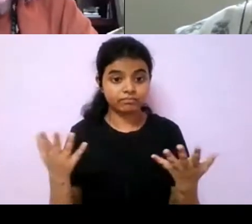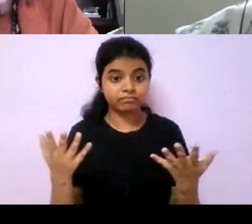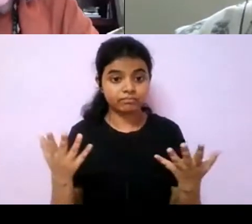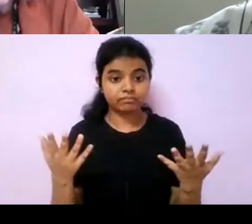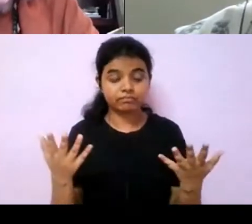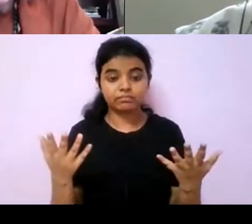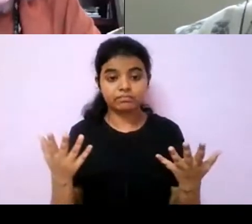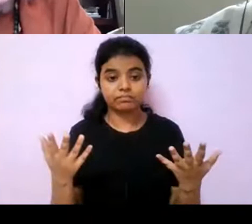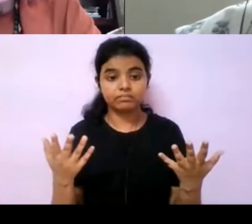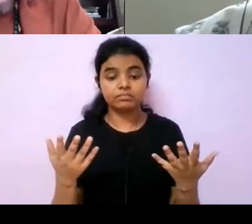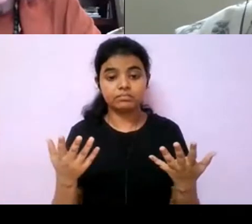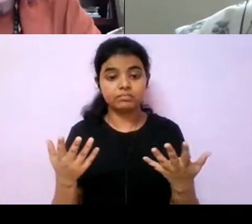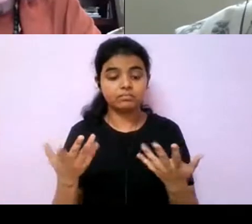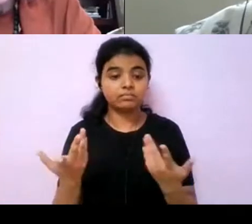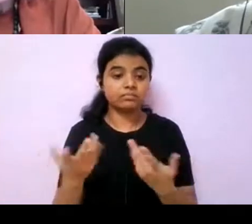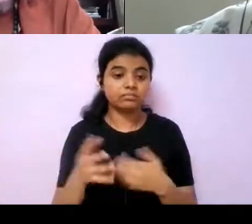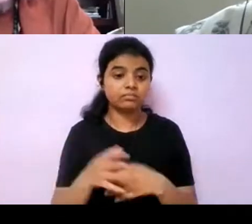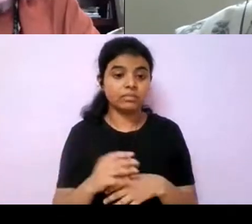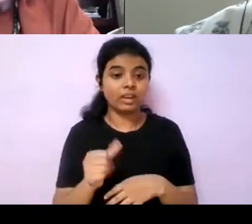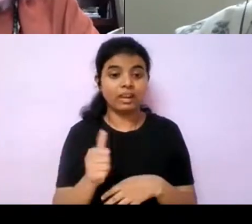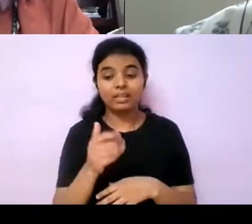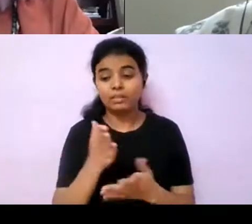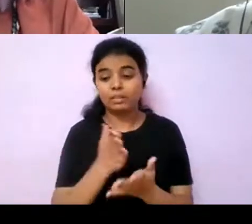respect for the cared for.